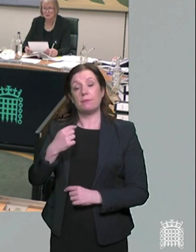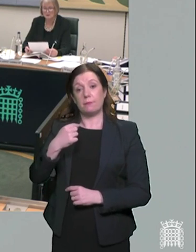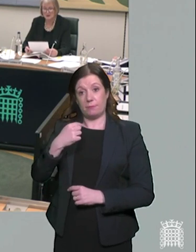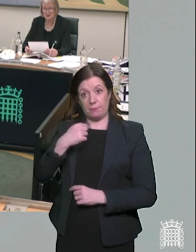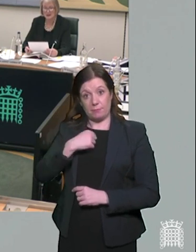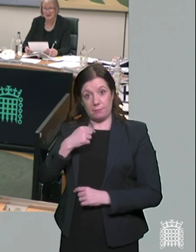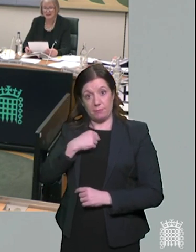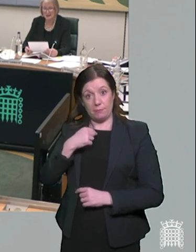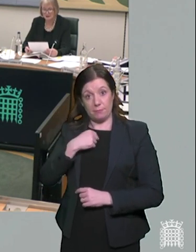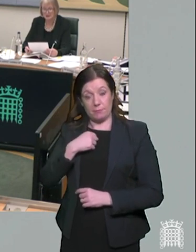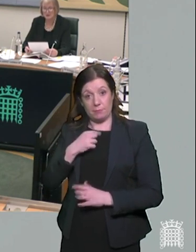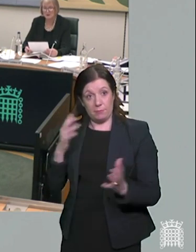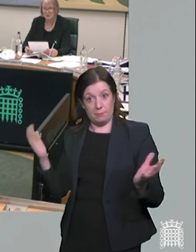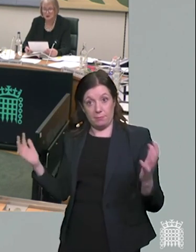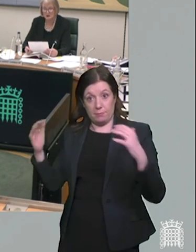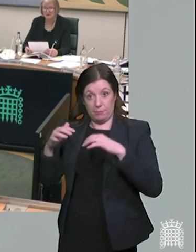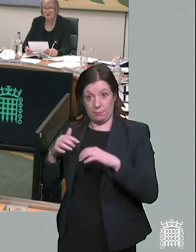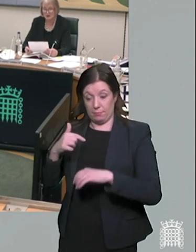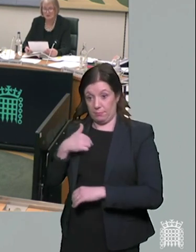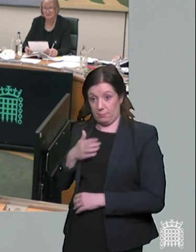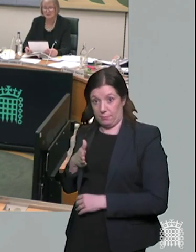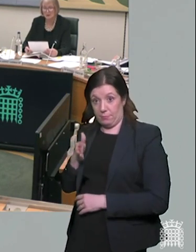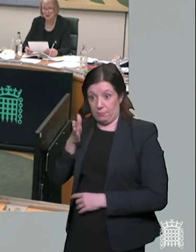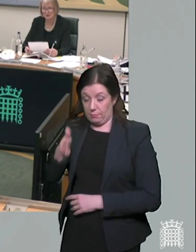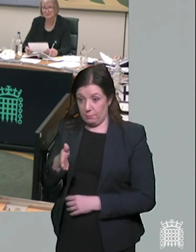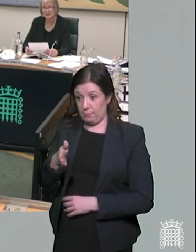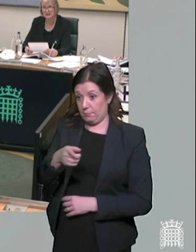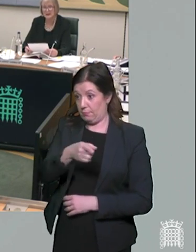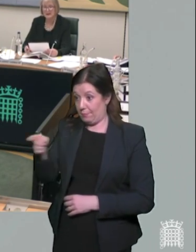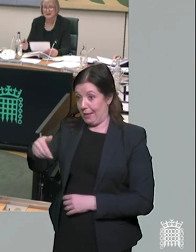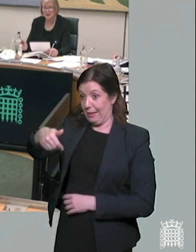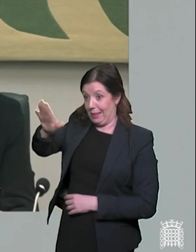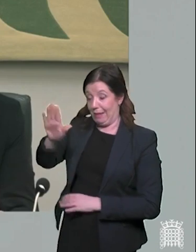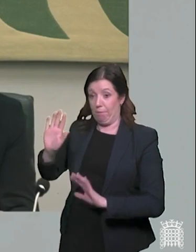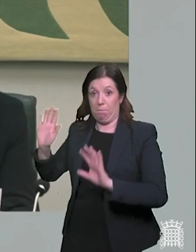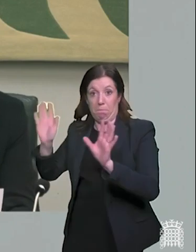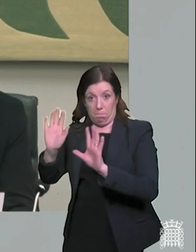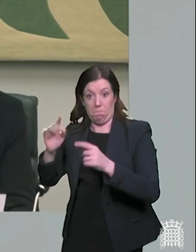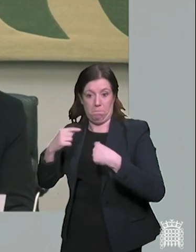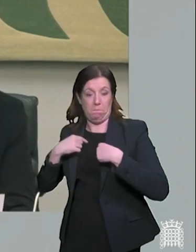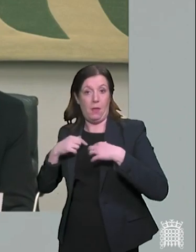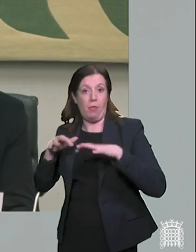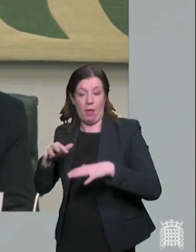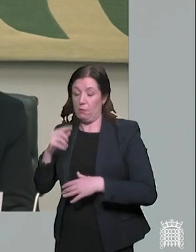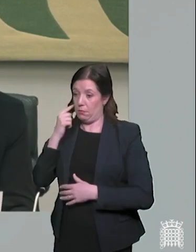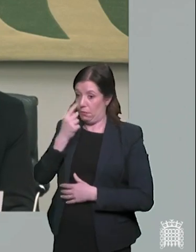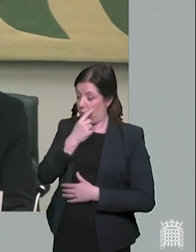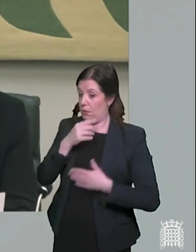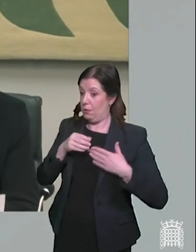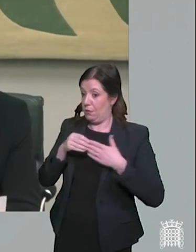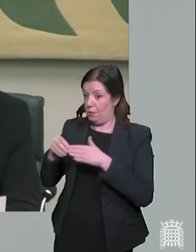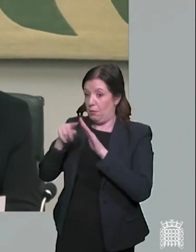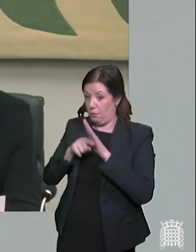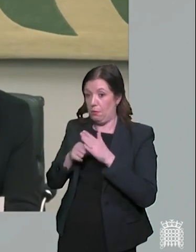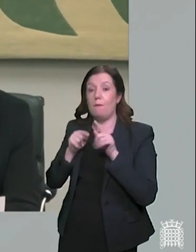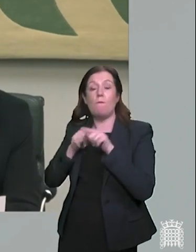I was present at gatherings to wish staff farewell. So what you said to the House,